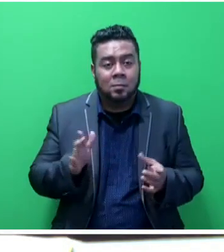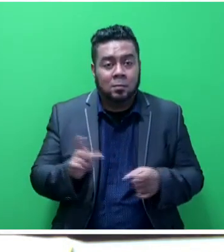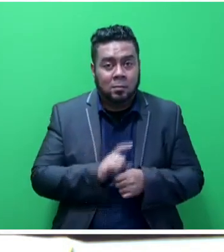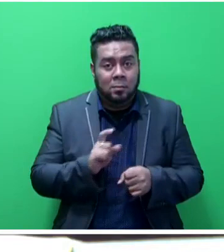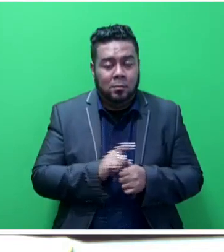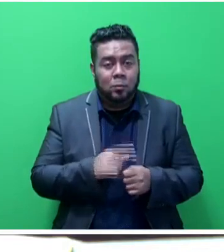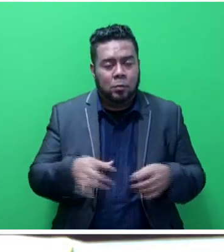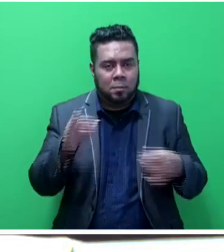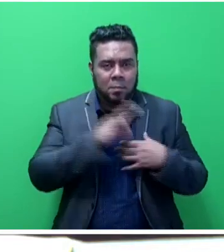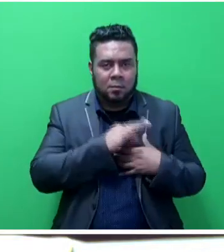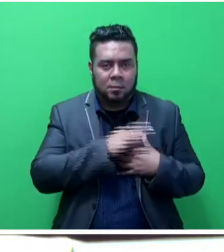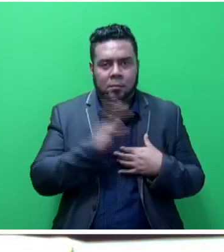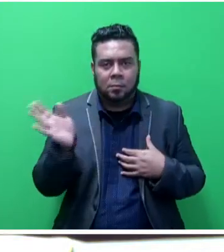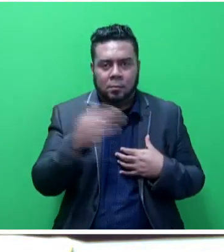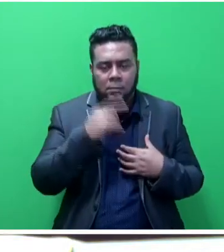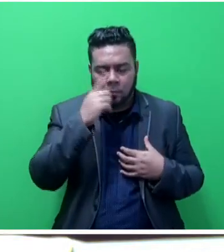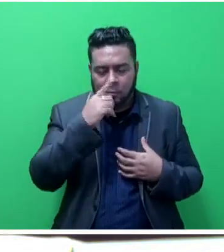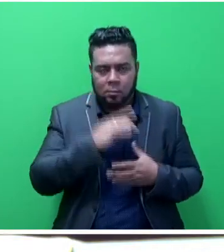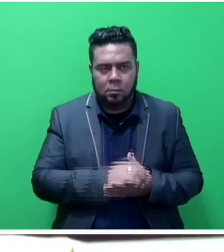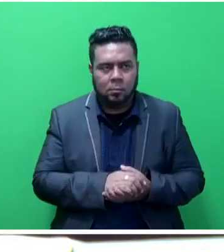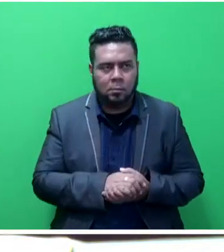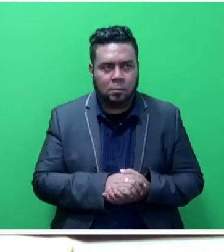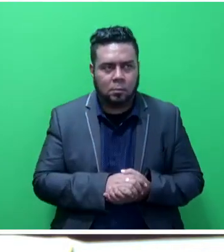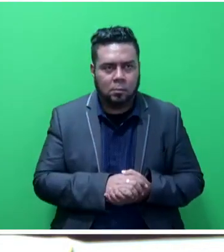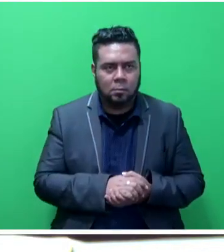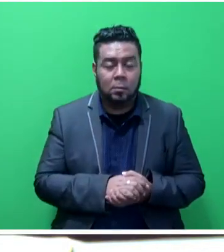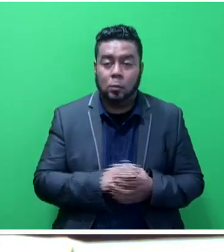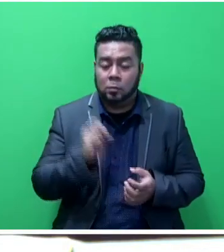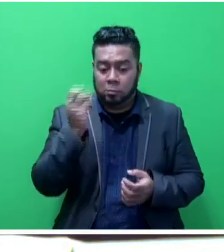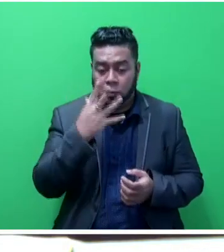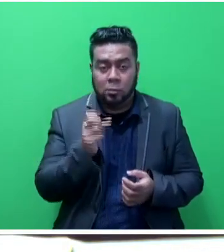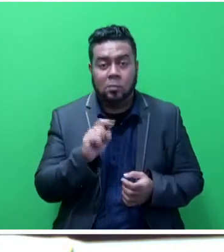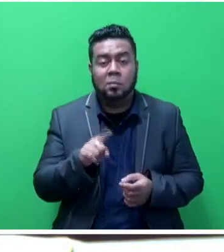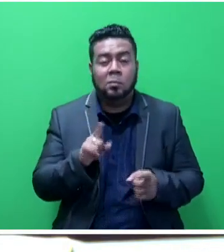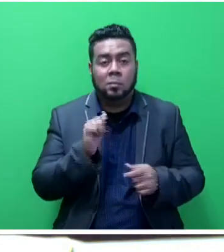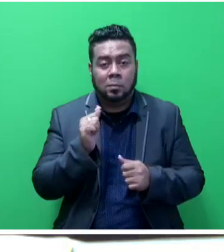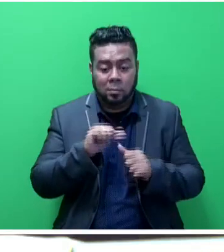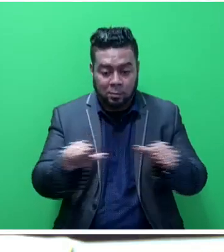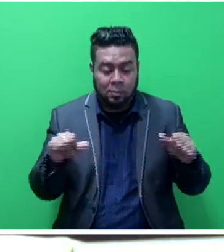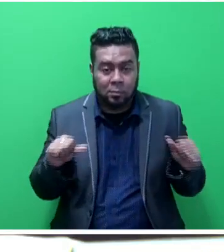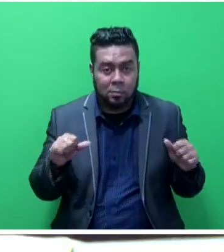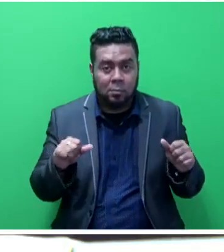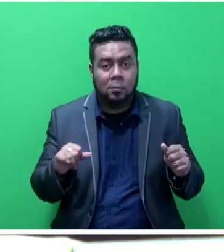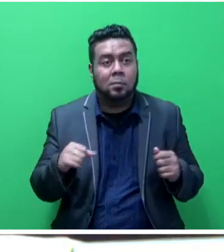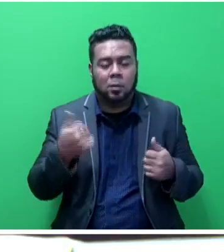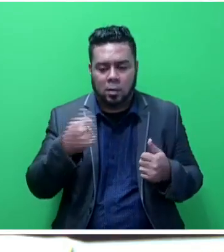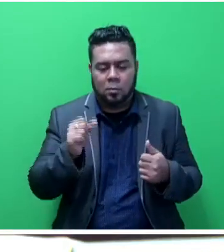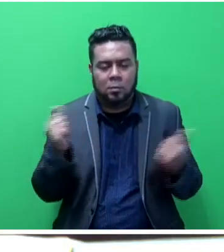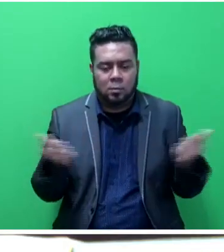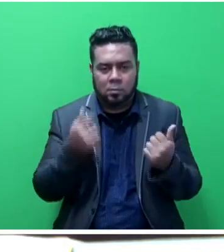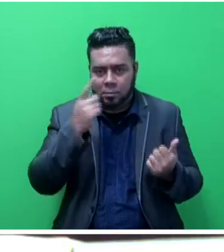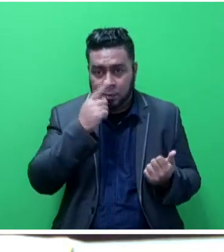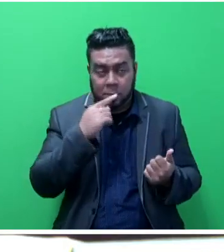will benefit all those who are engaged in this sector. And one of the beauty about agriculture sector is that it will allow a lot of people to be